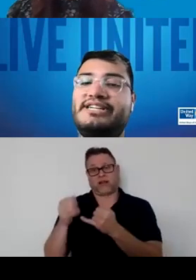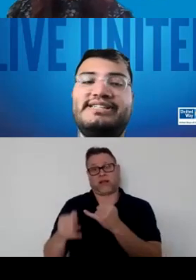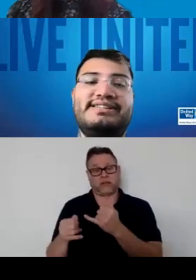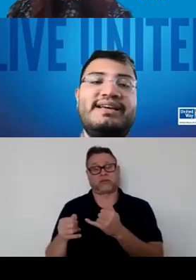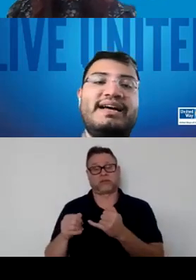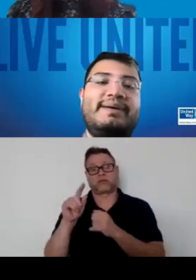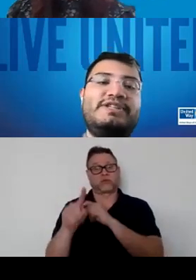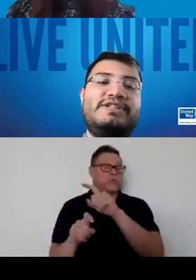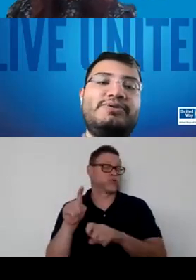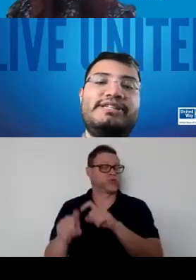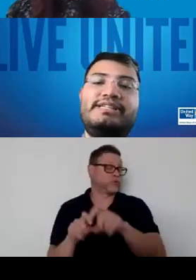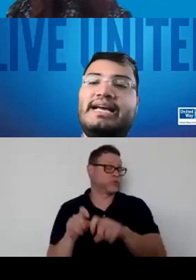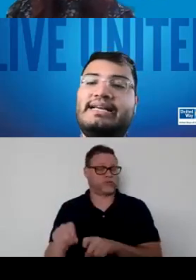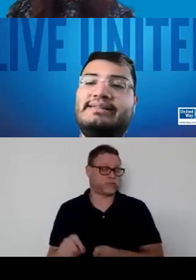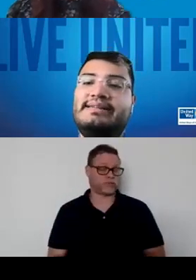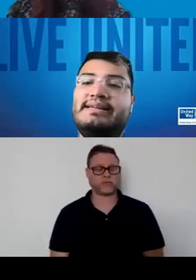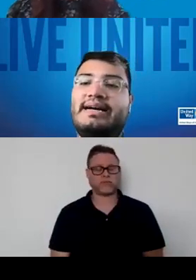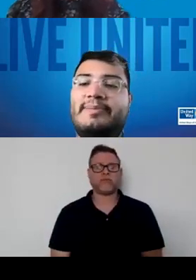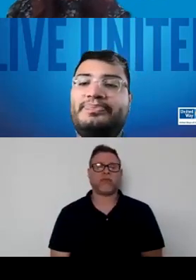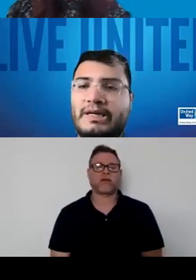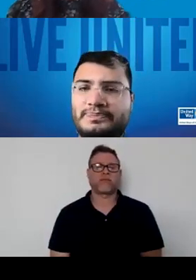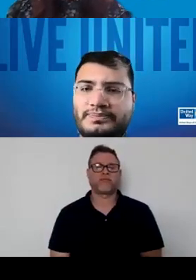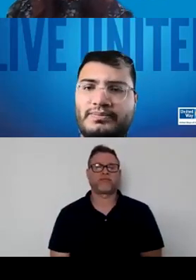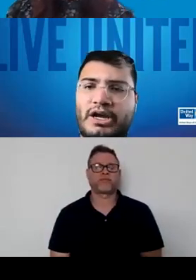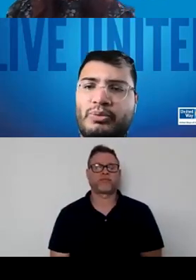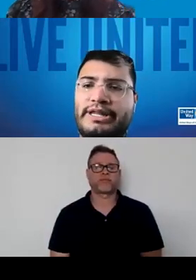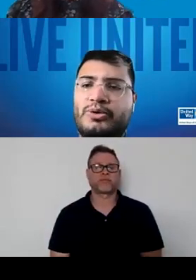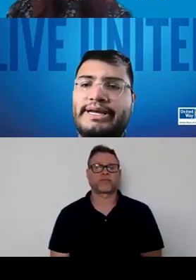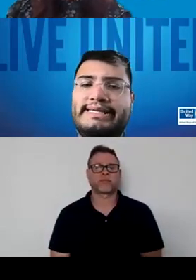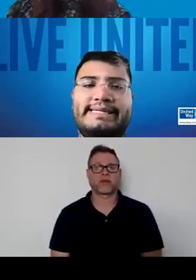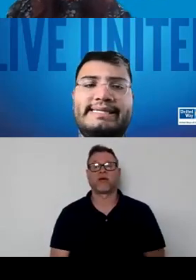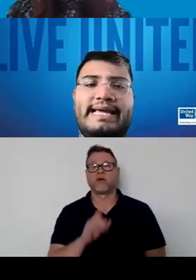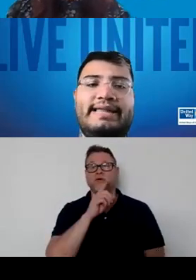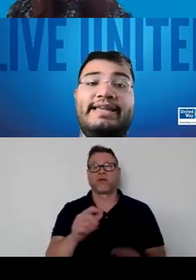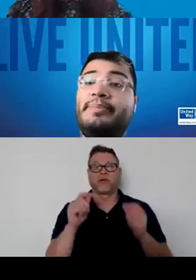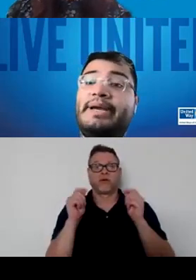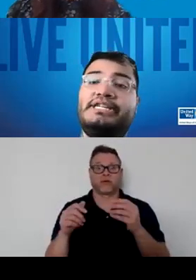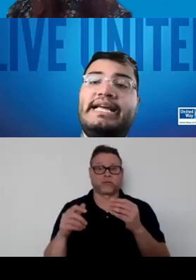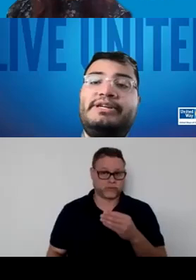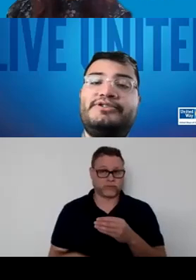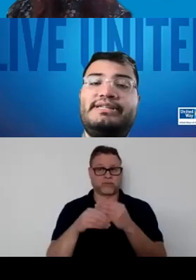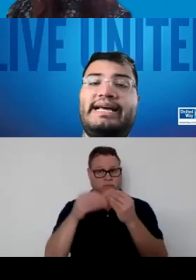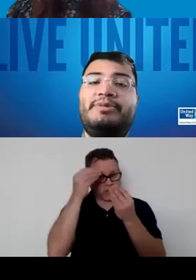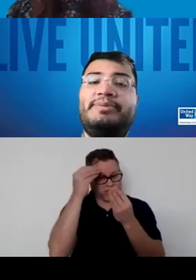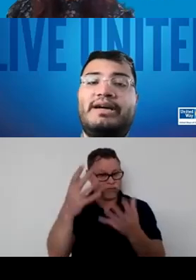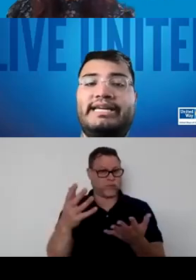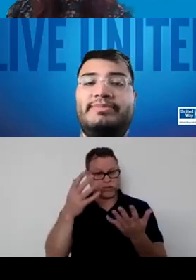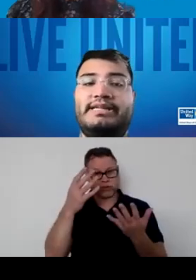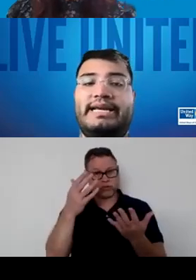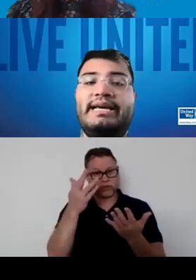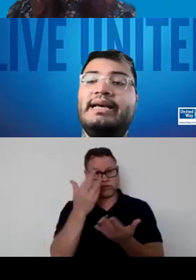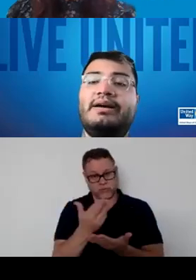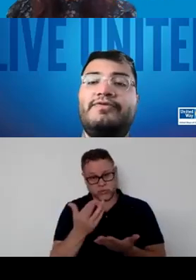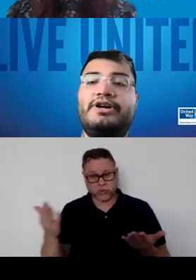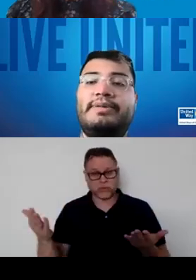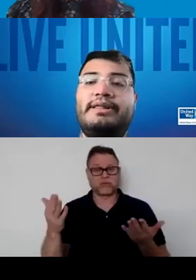some questions. So just as a really quick addition to that, the information and resources that I'm going to be talking about